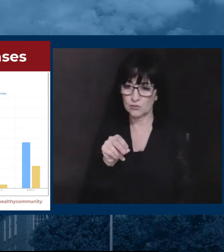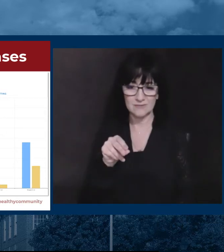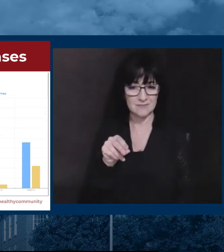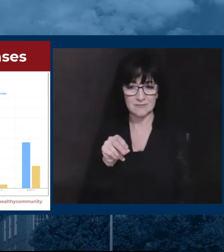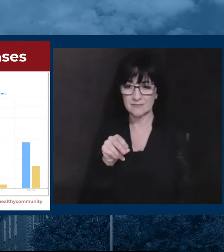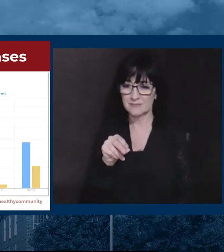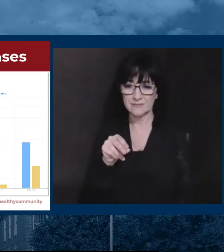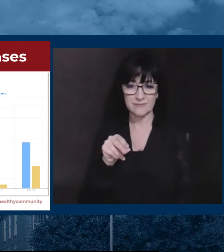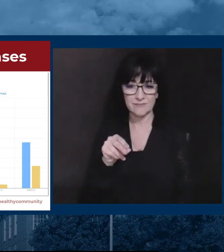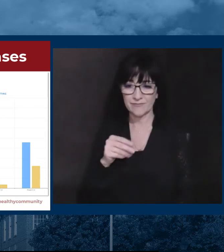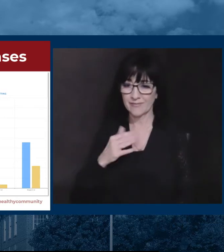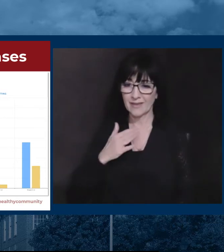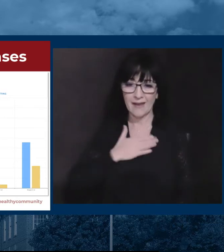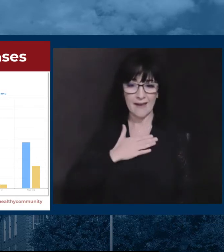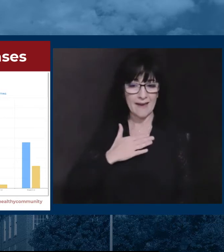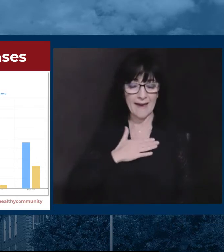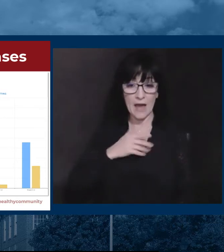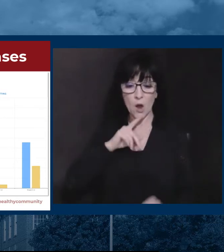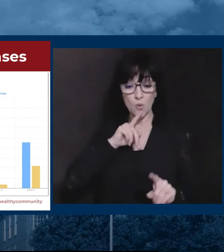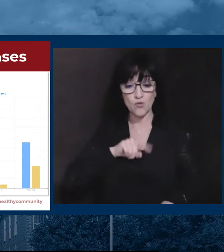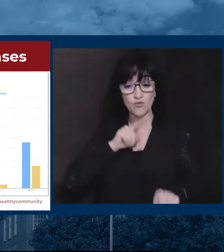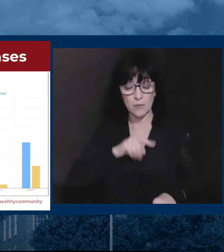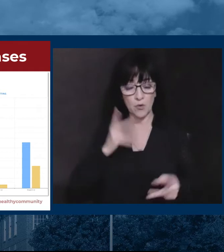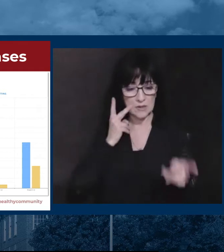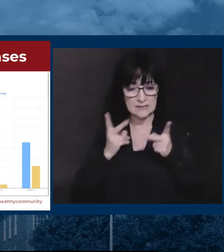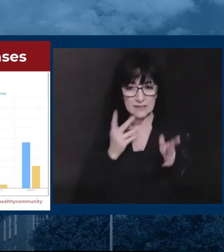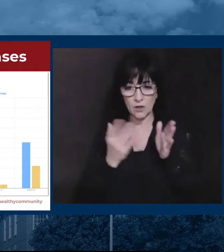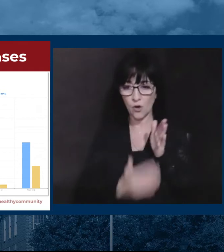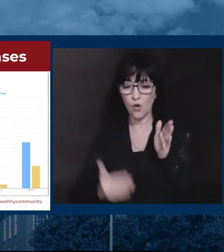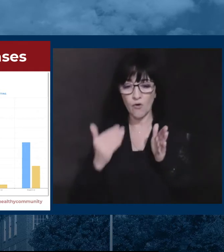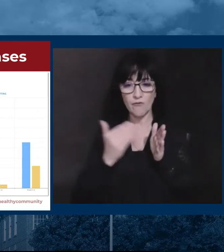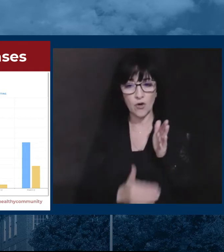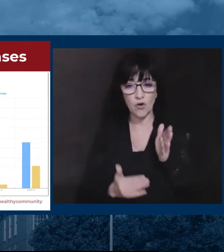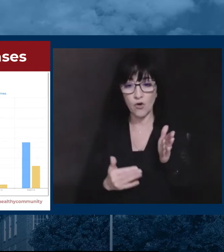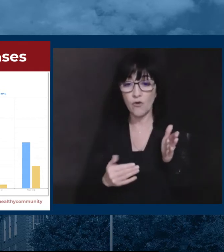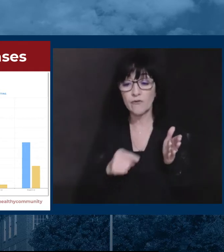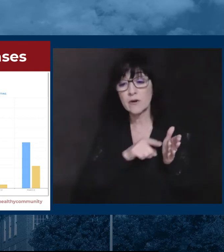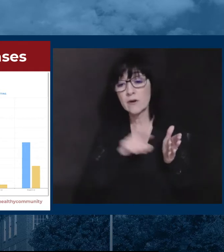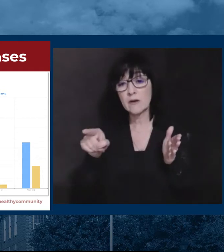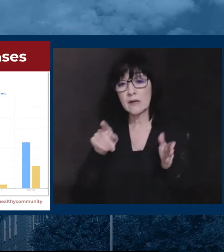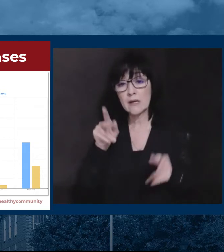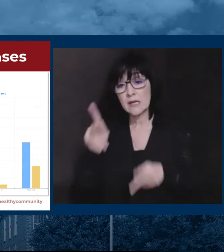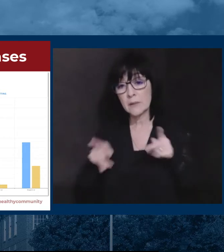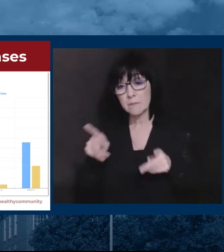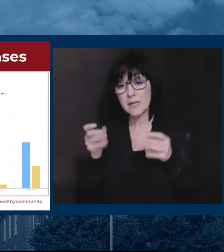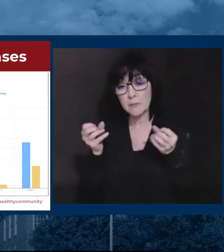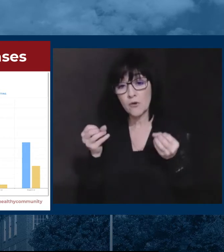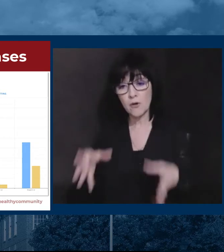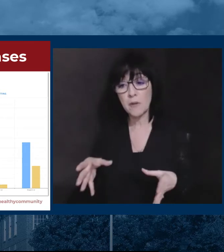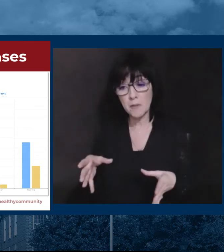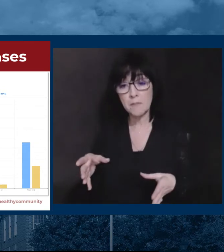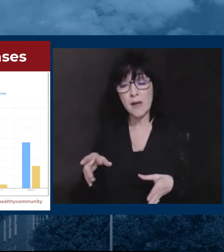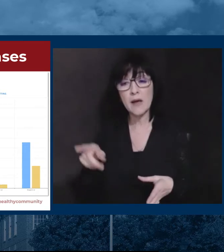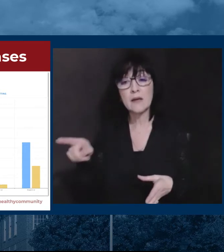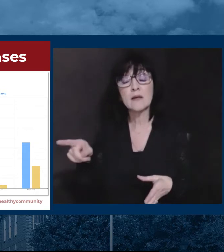epidemiological school reports over and over again, we saw that they did not get their COVID from school.